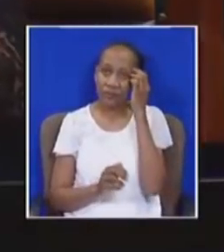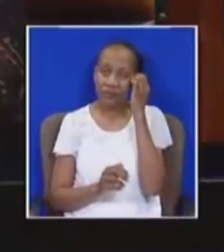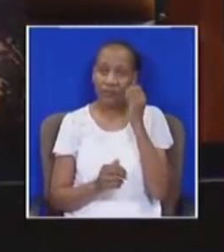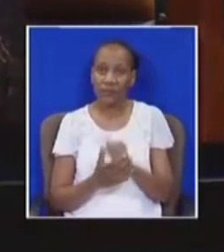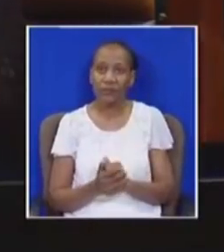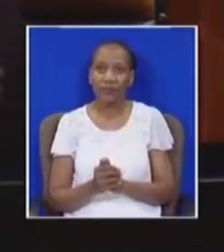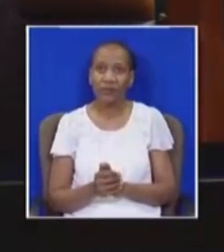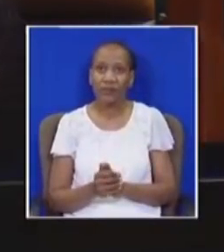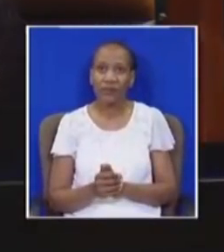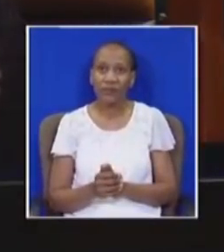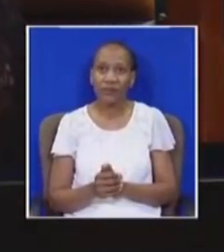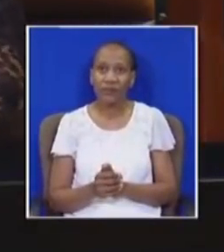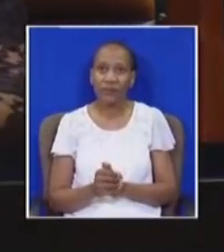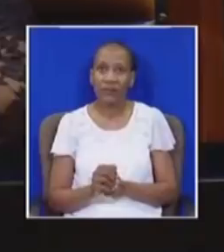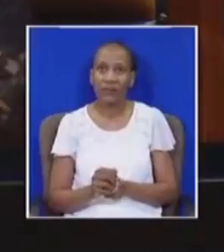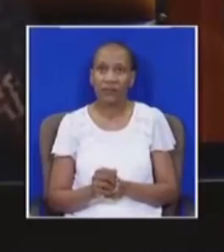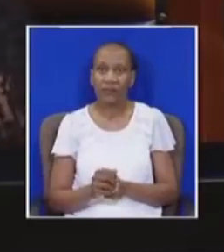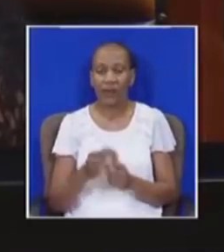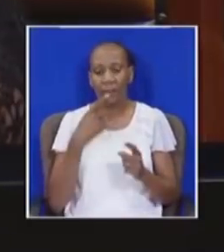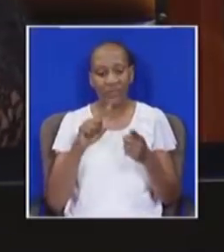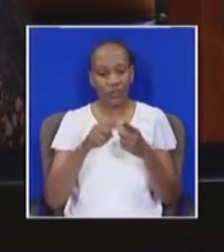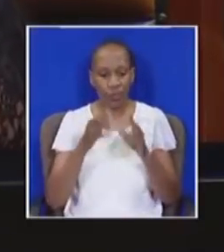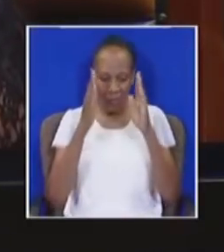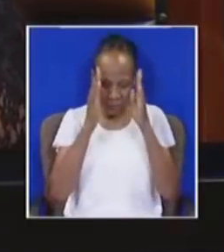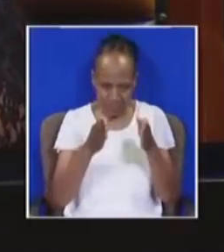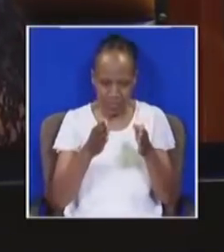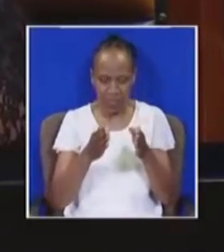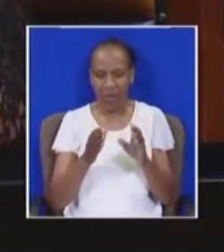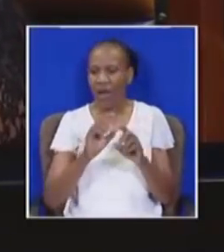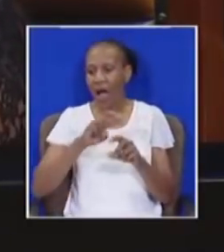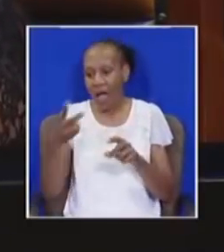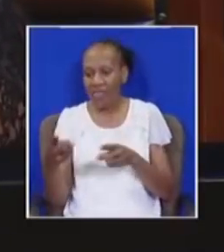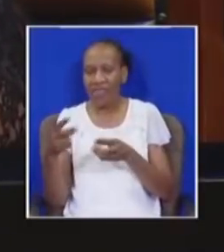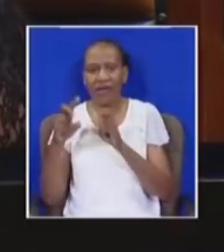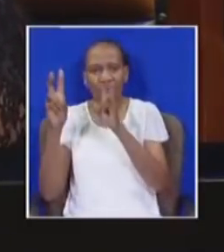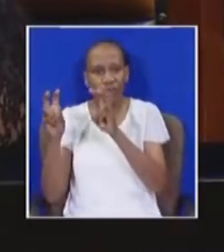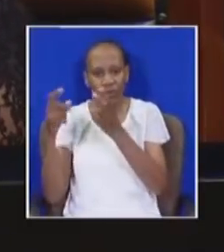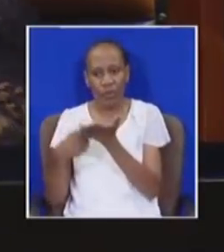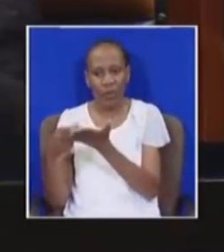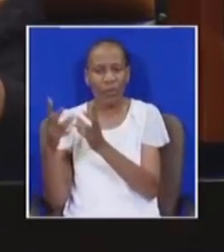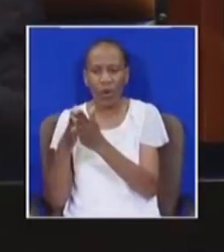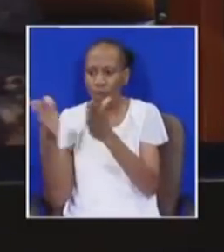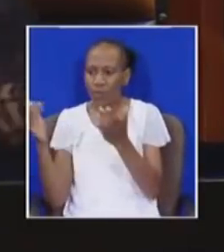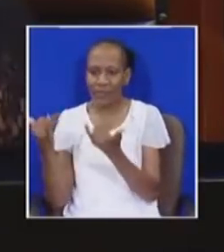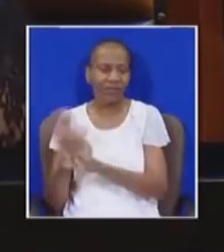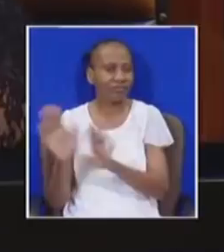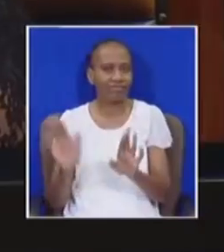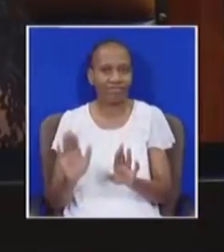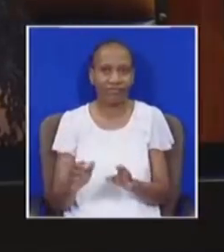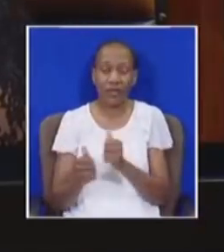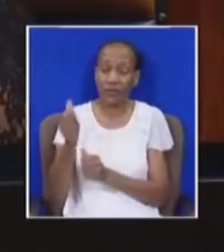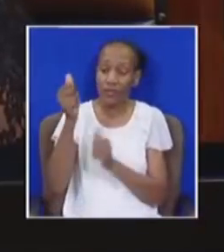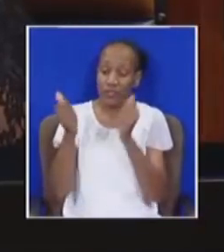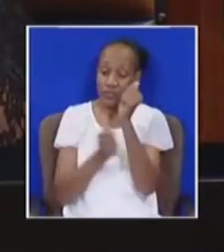can we stick on the point of order? Let's not try and engage on the debate. I'm allowing points of orders. Honorable Deputy Chief Whip